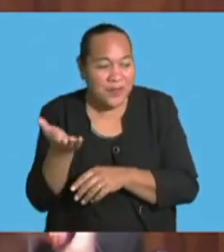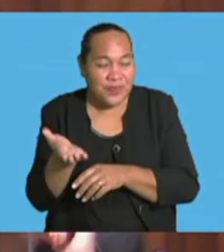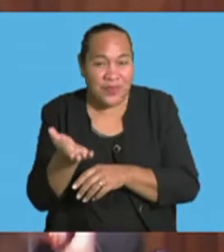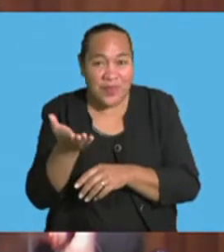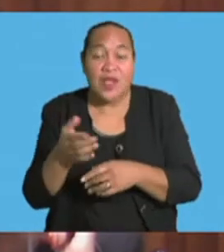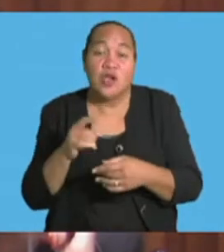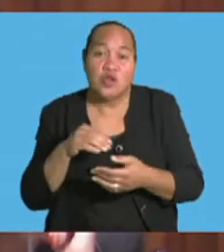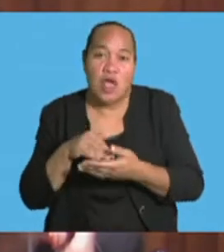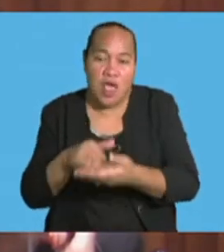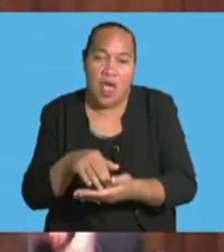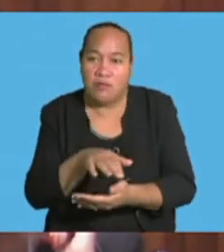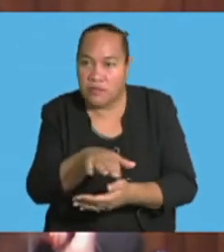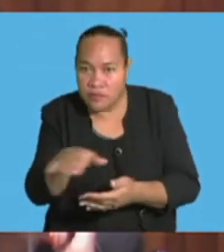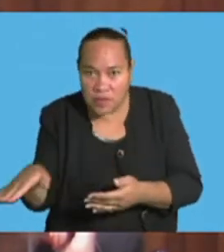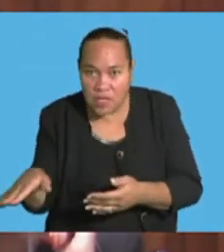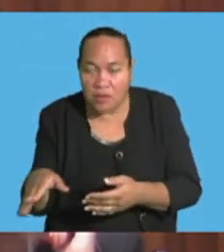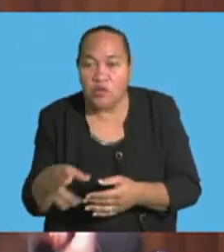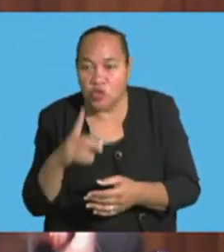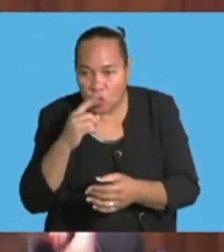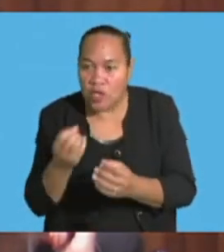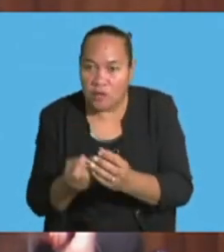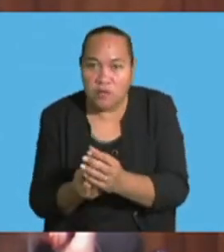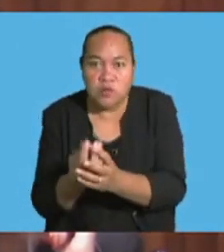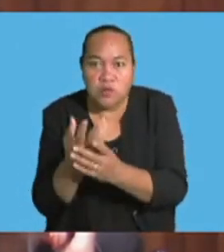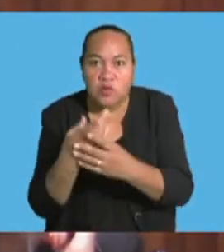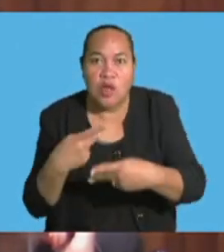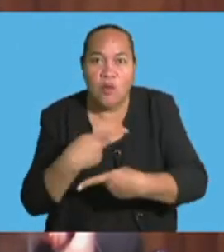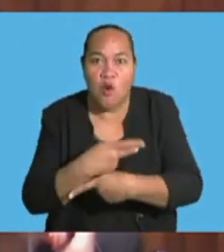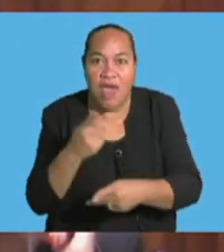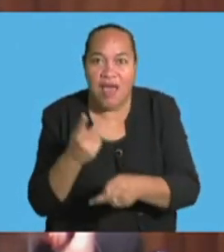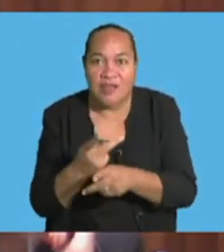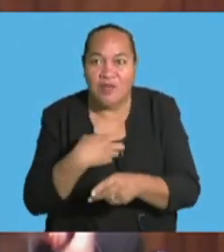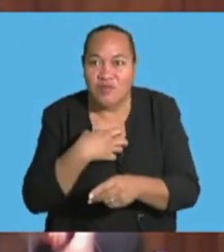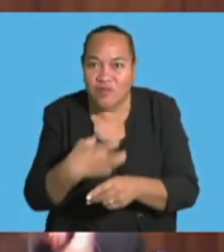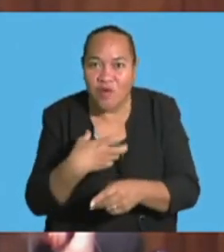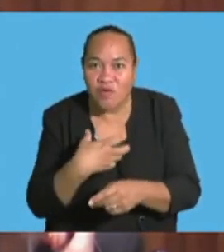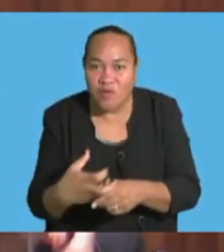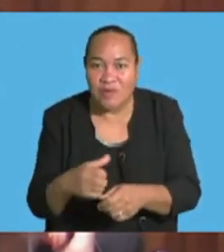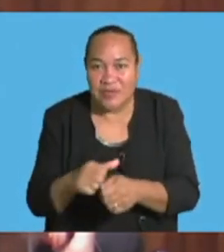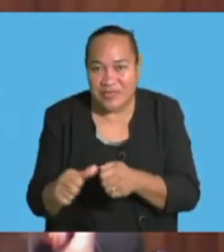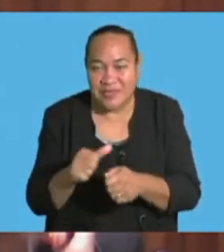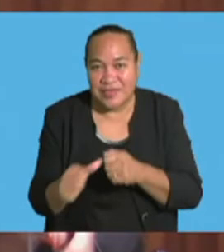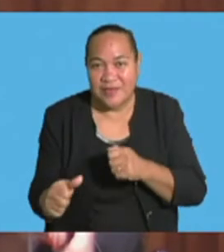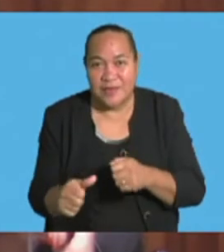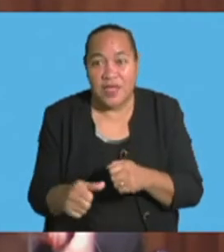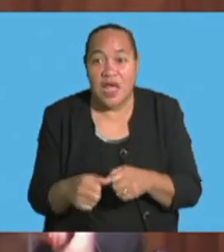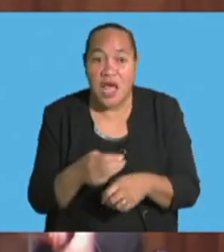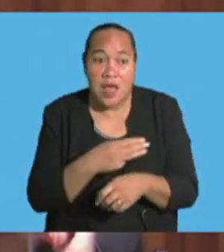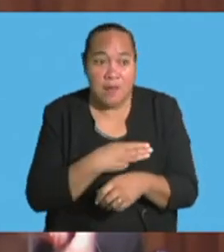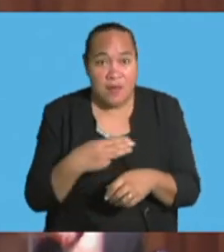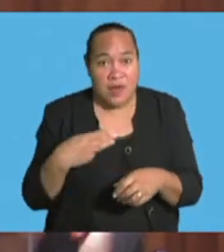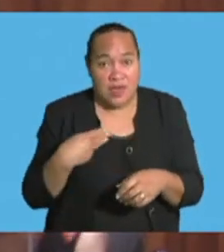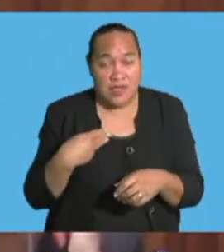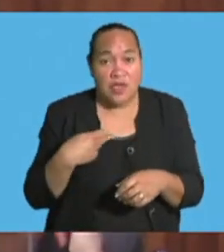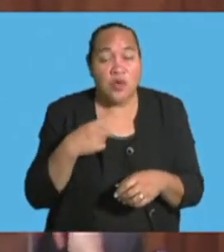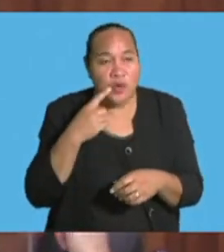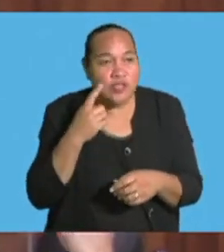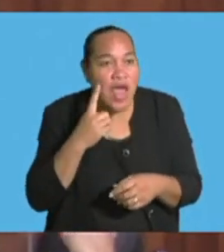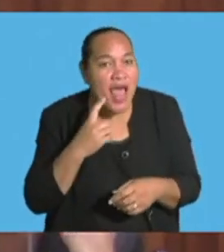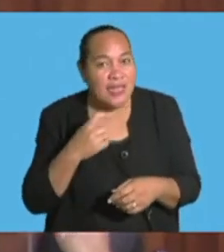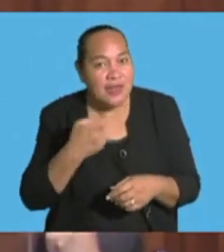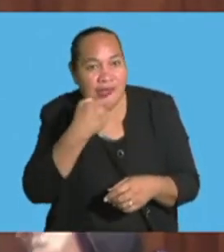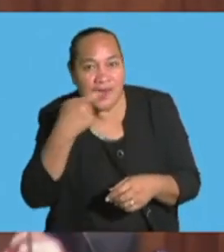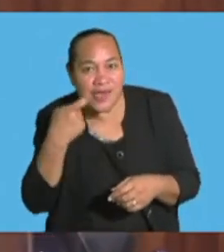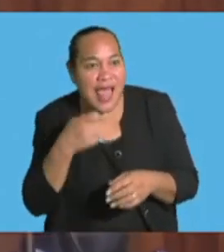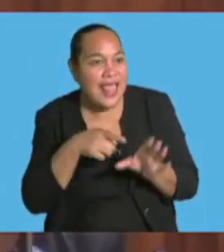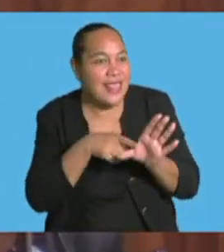to encourage growers to boost cane production. Ministry of Sugar Industry will also entice young generation